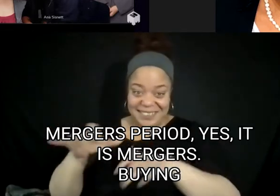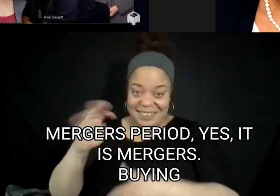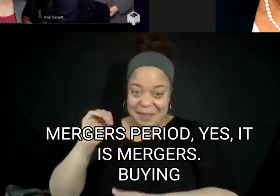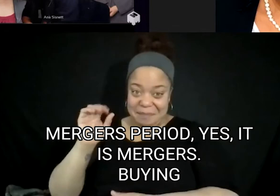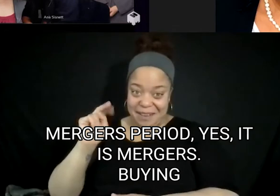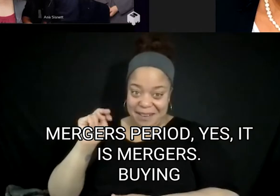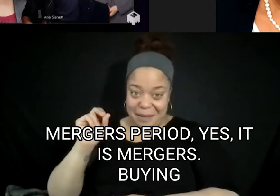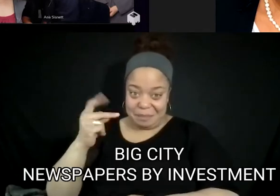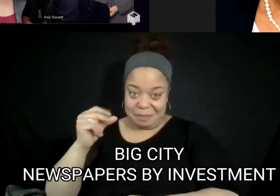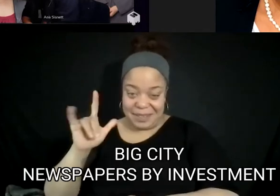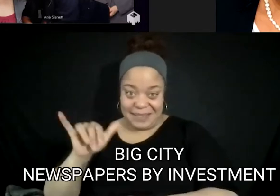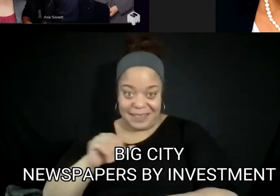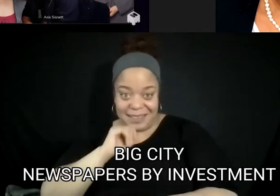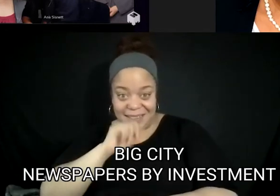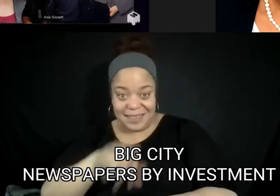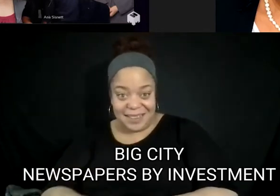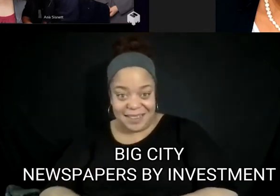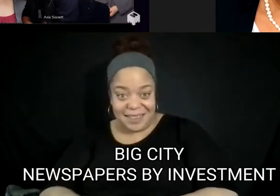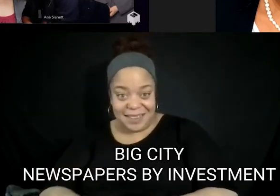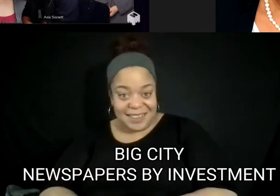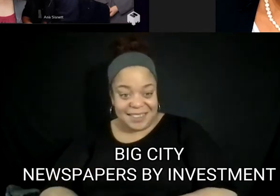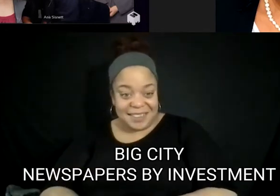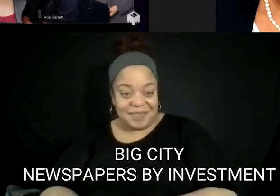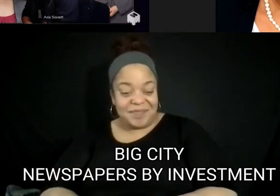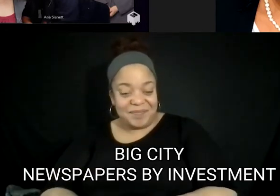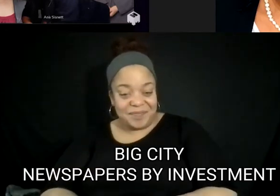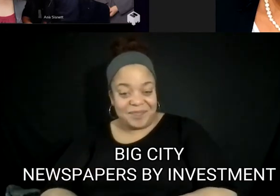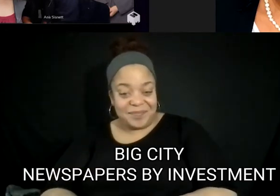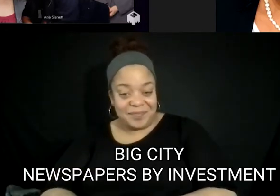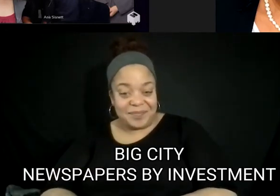Driving diverse voices out of business, that's right.